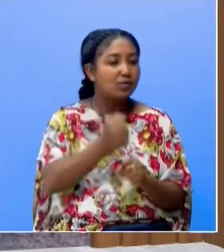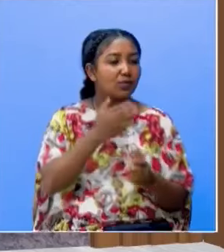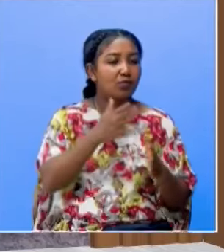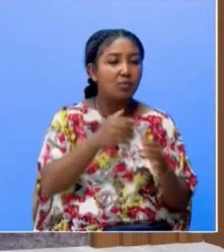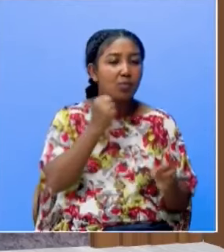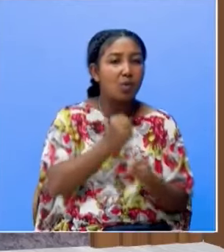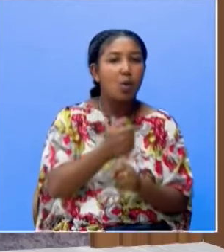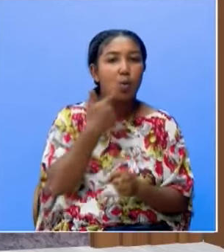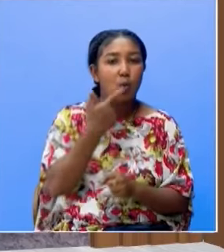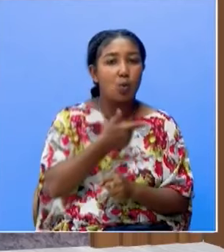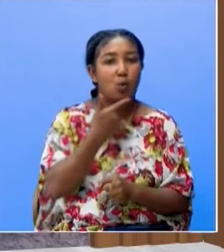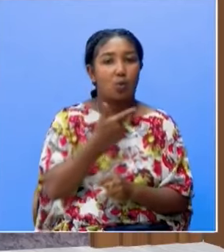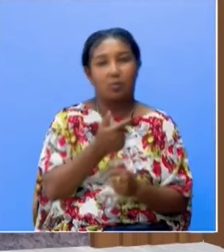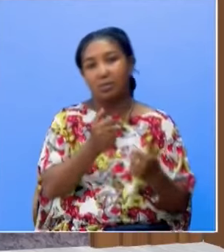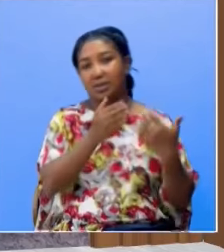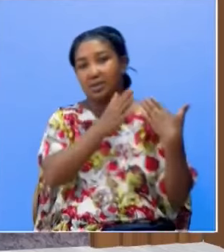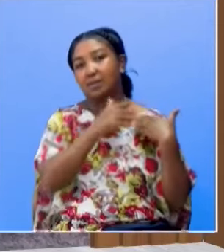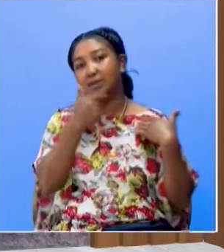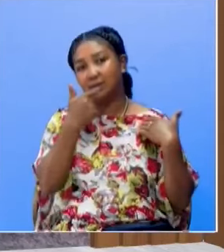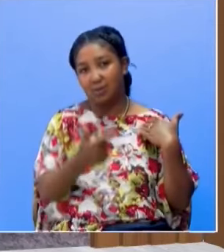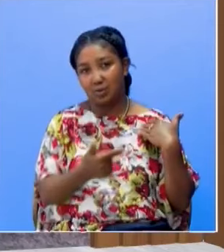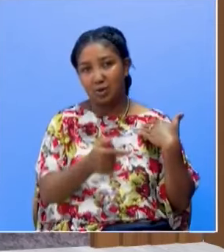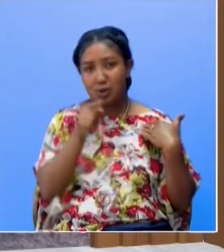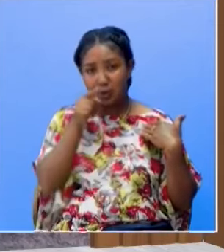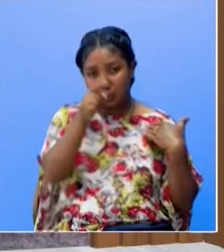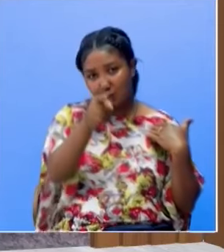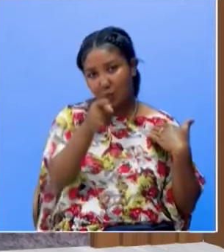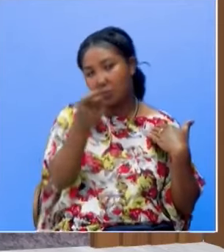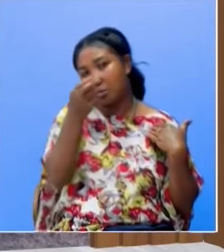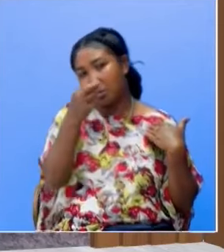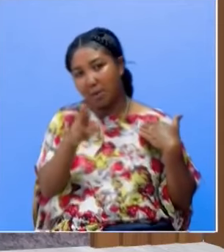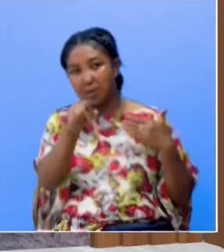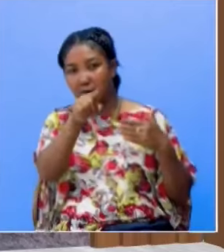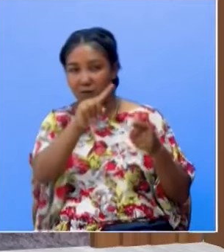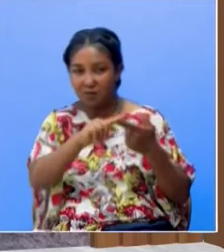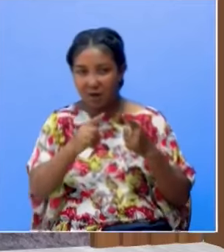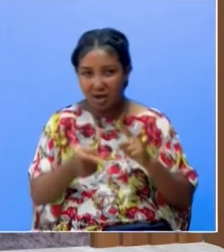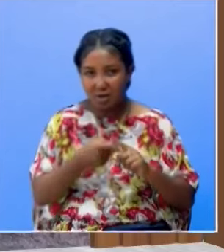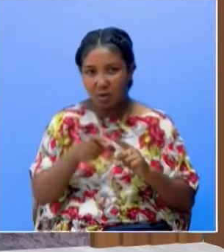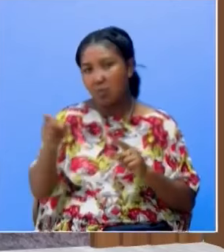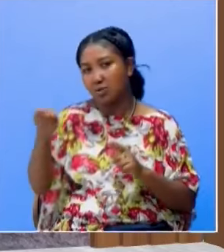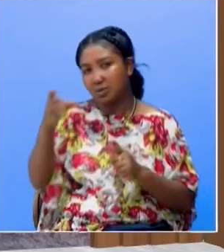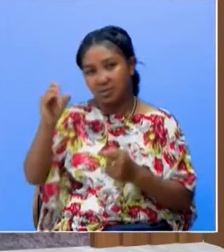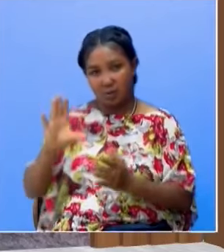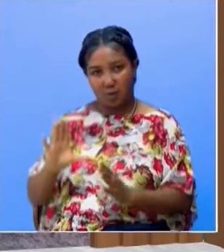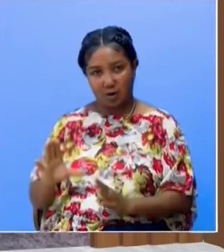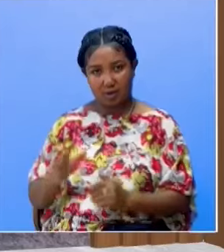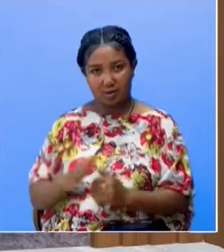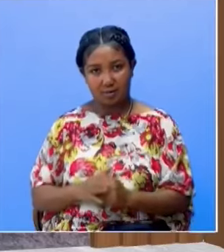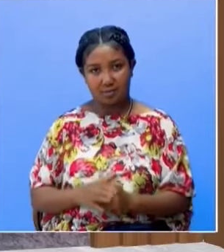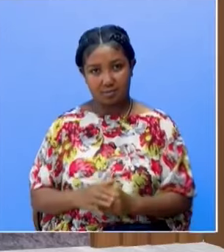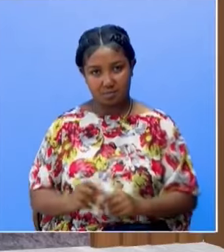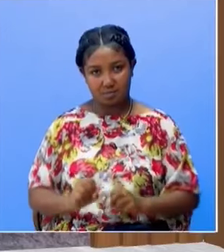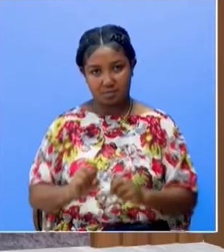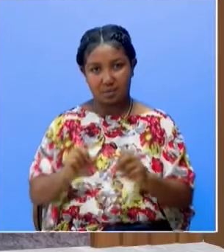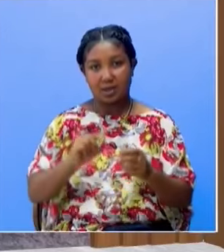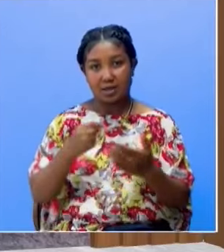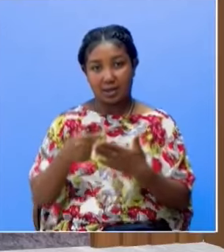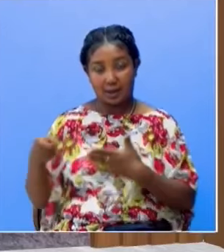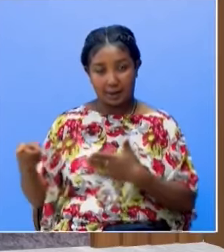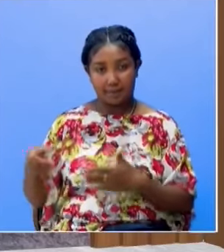action? Okay? It can be you, your friend, or someone else. Nice. So